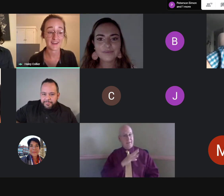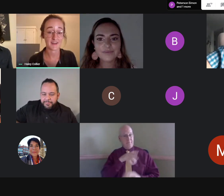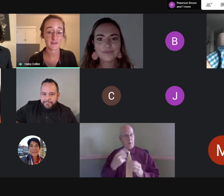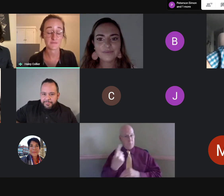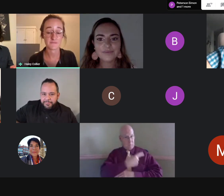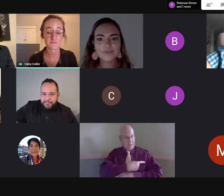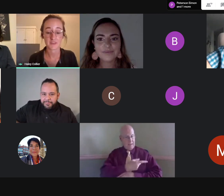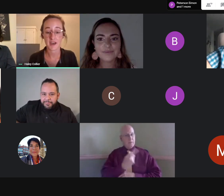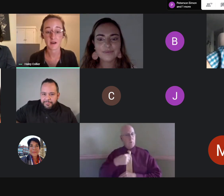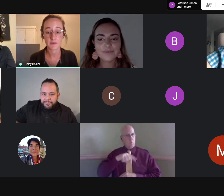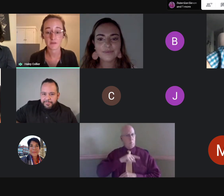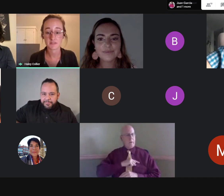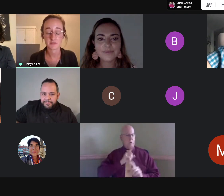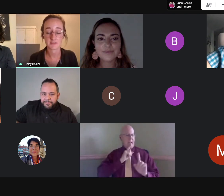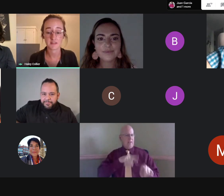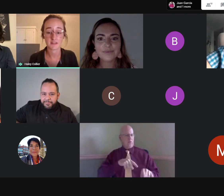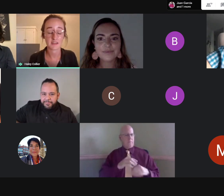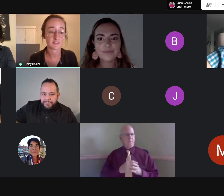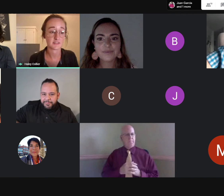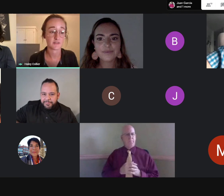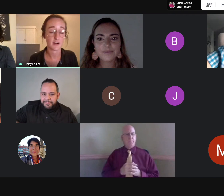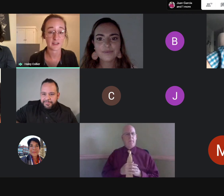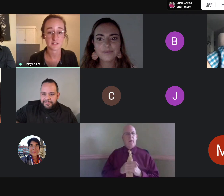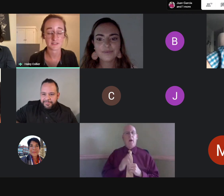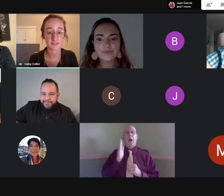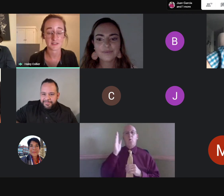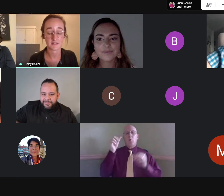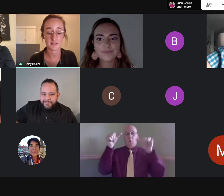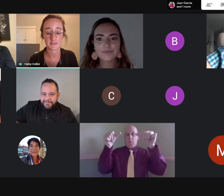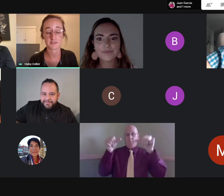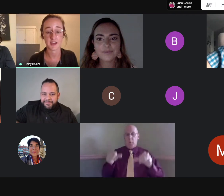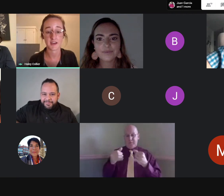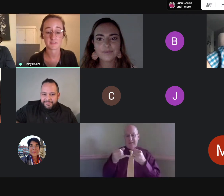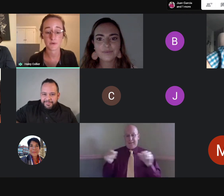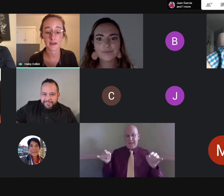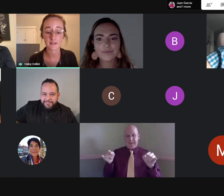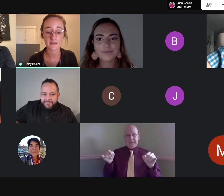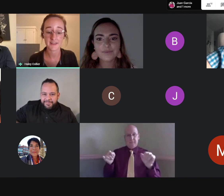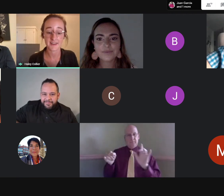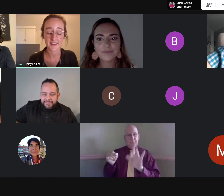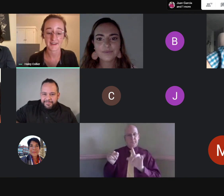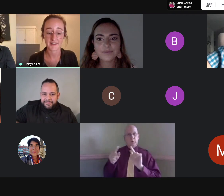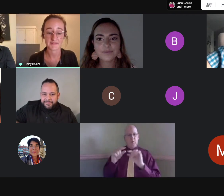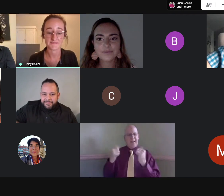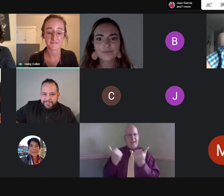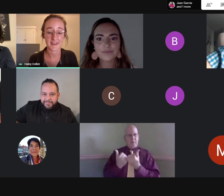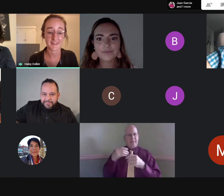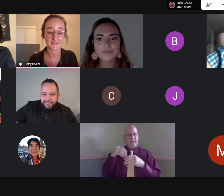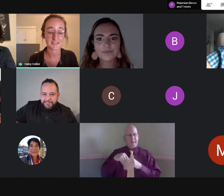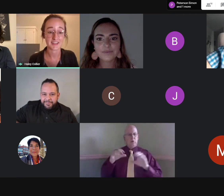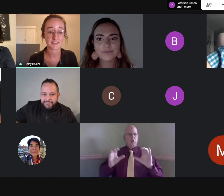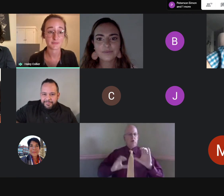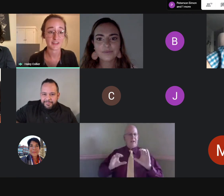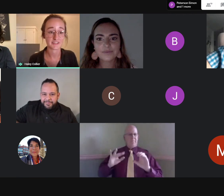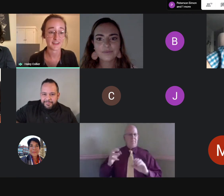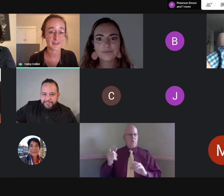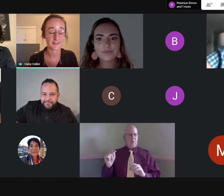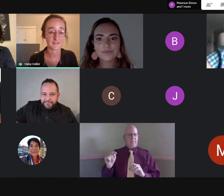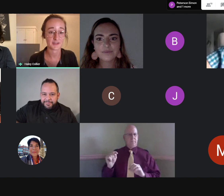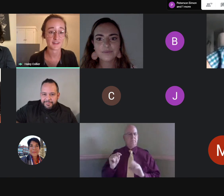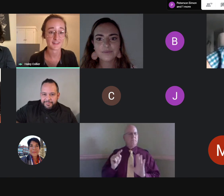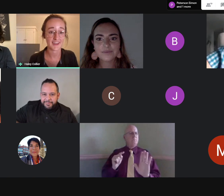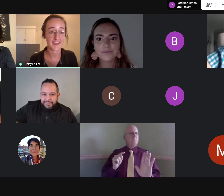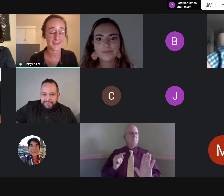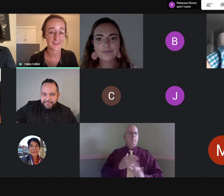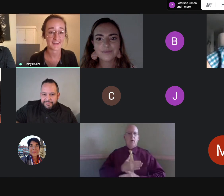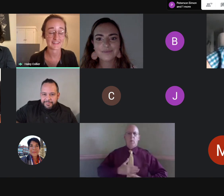today. I'll post the link to our agency in the chat as well. But it was such a pleasure to